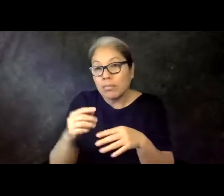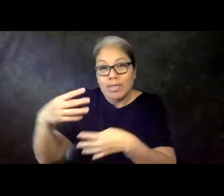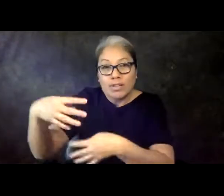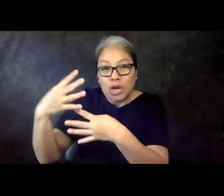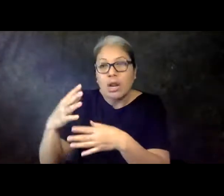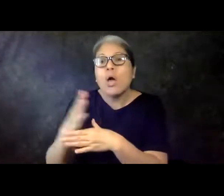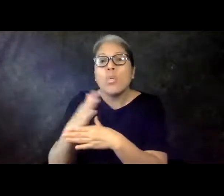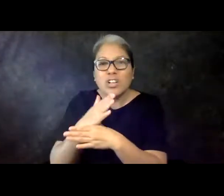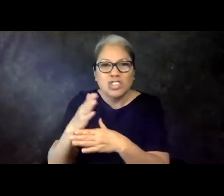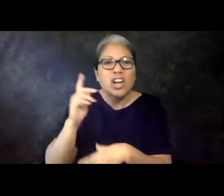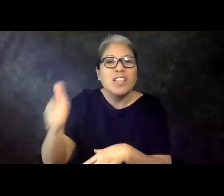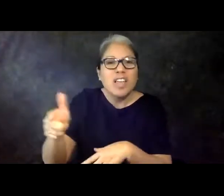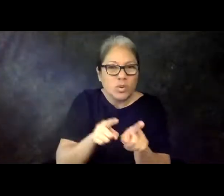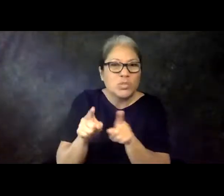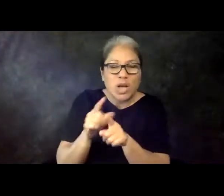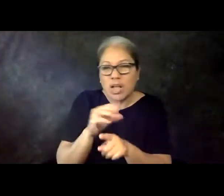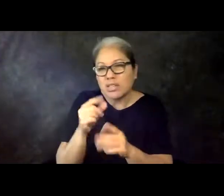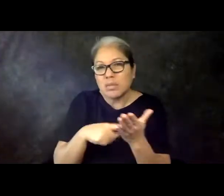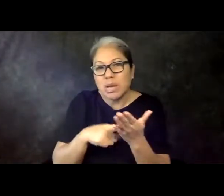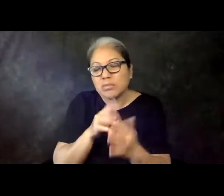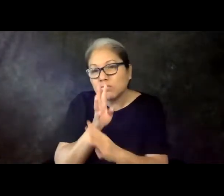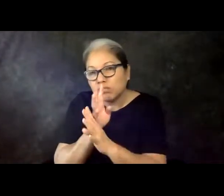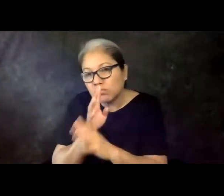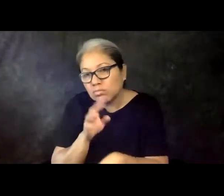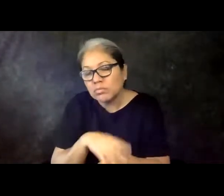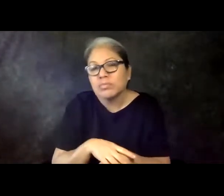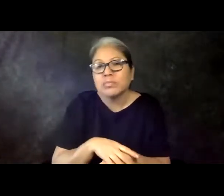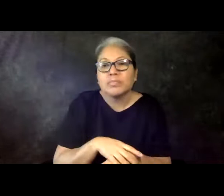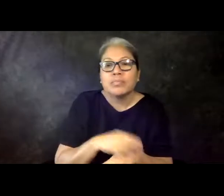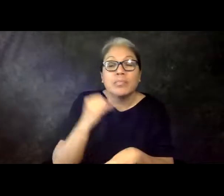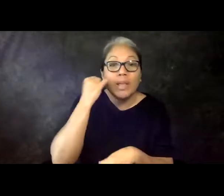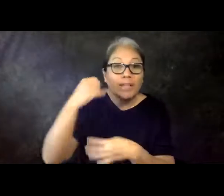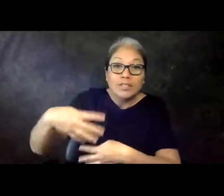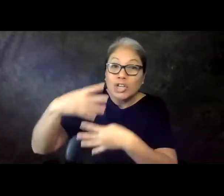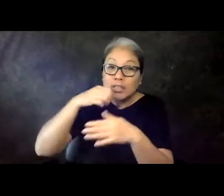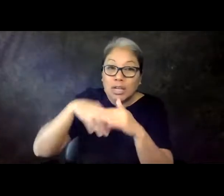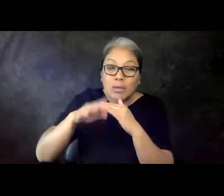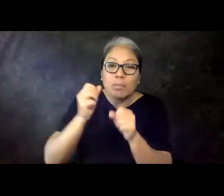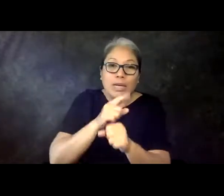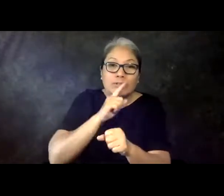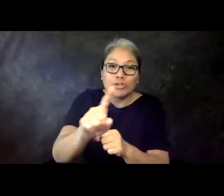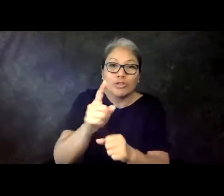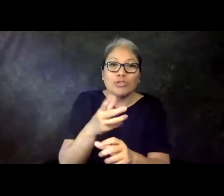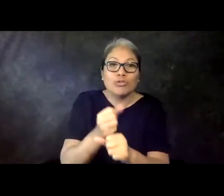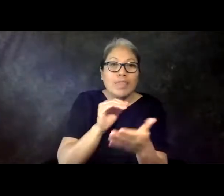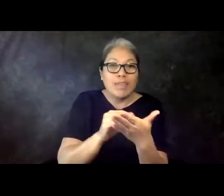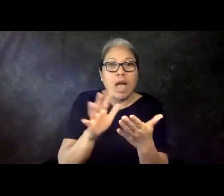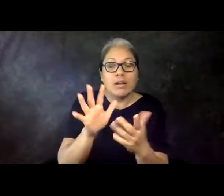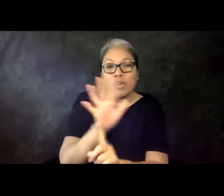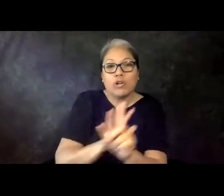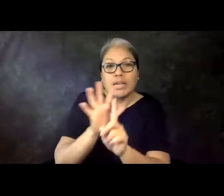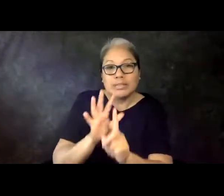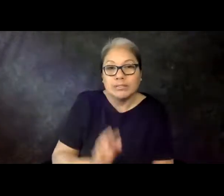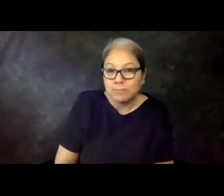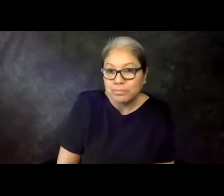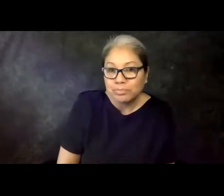things later as well, so that if the chat is not accessible to you, we'll make sure you get that content. Okay,